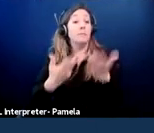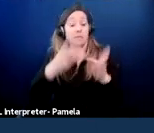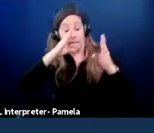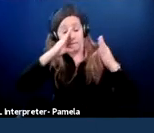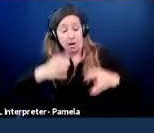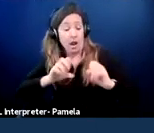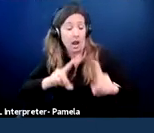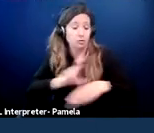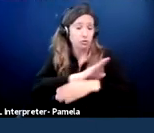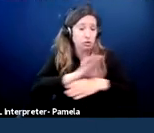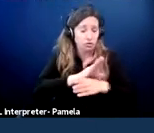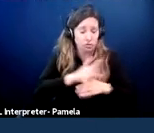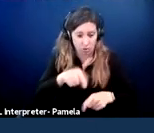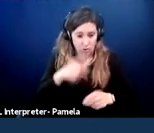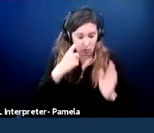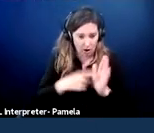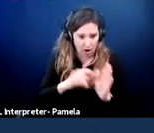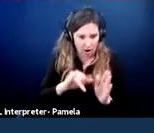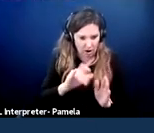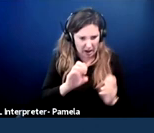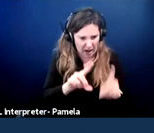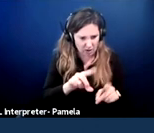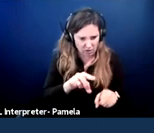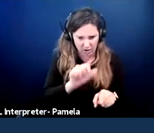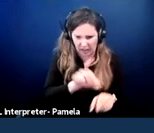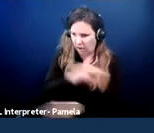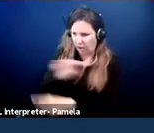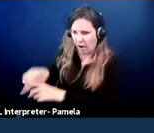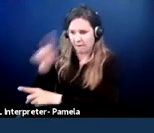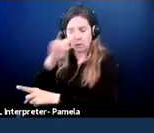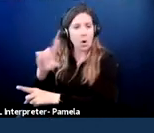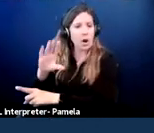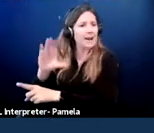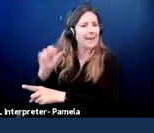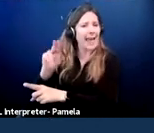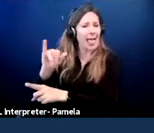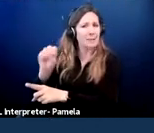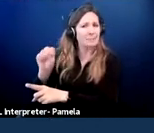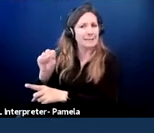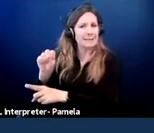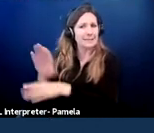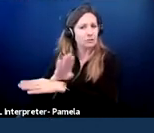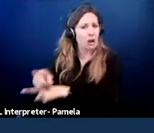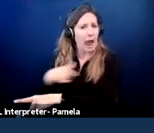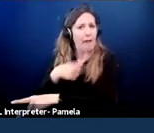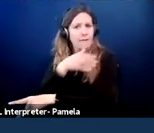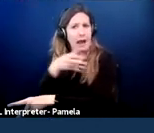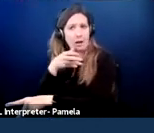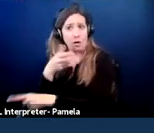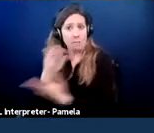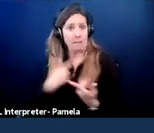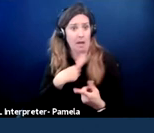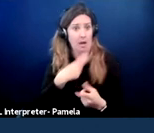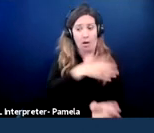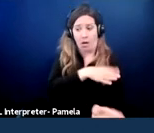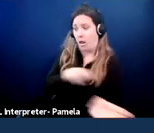all of a sudden you realize you can use that same platform for the cannabis industry, and there's an ag grant for that. So you might say, okay, you know what? I'm going to go after that market because the